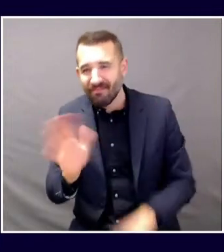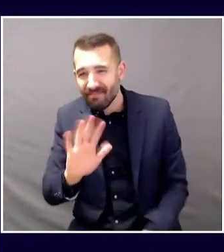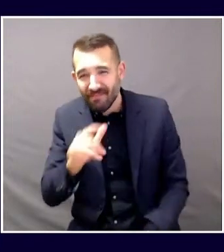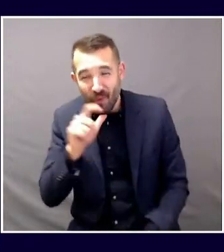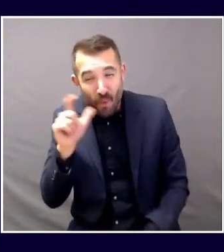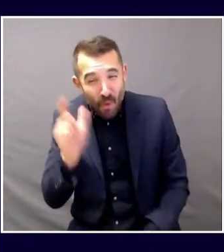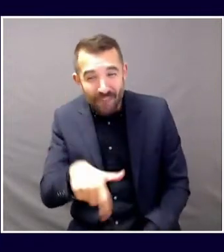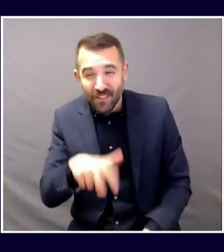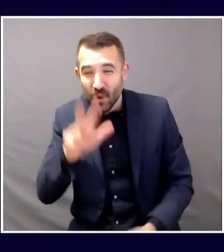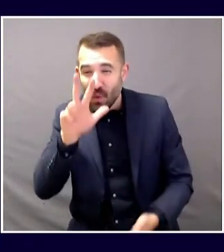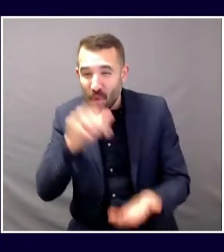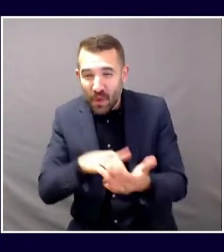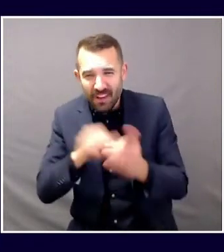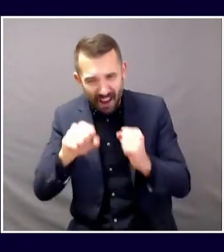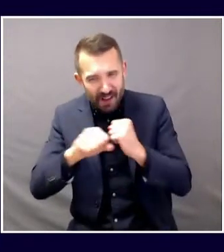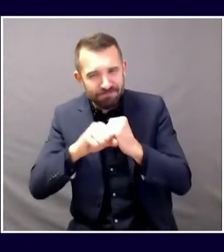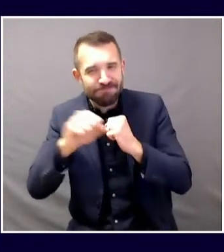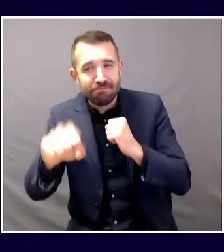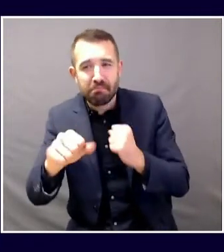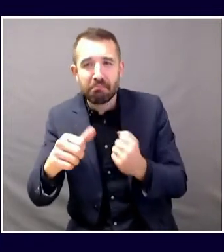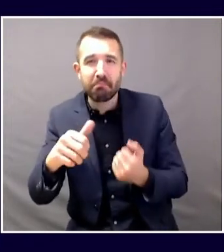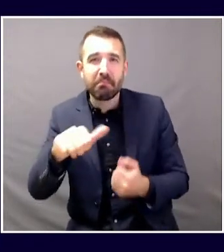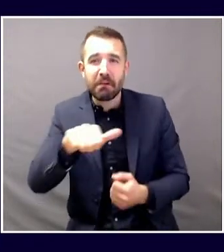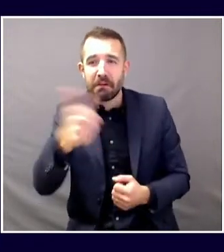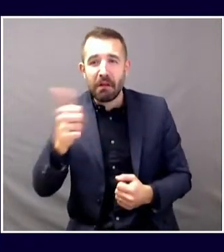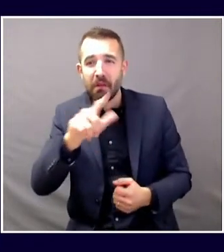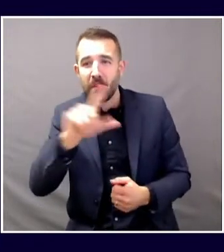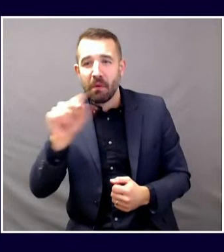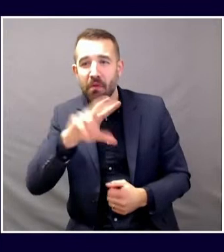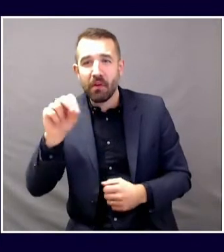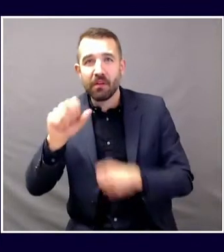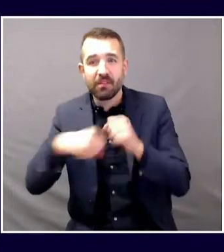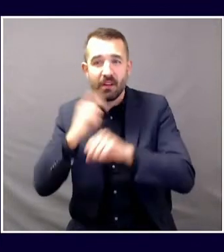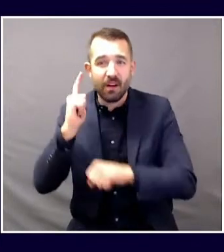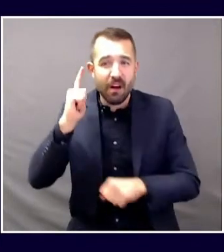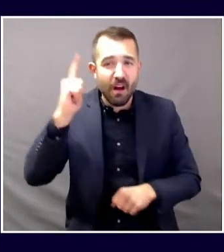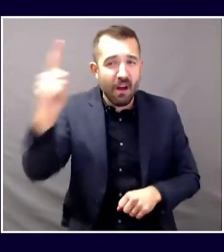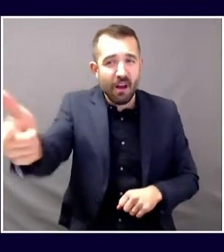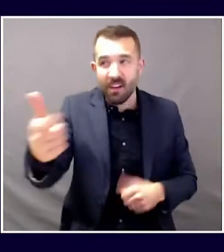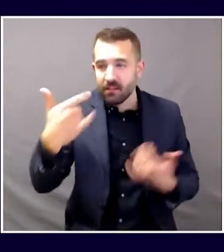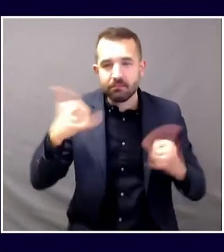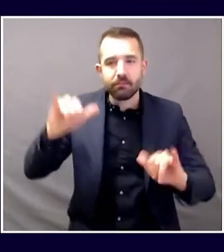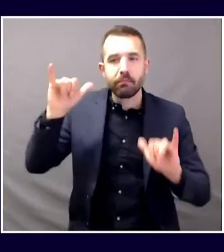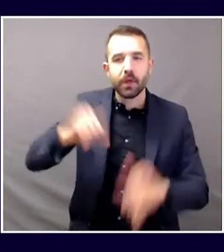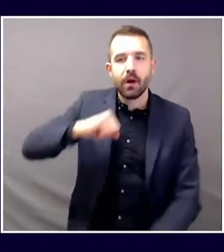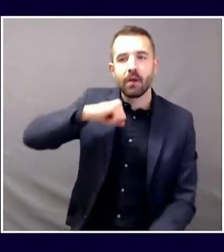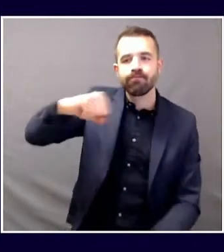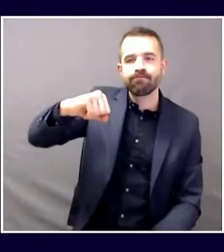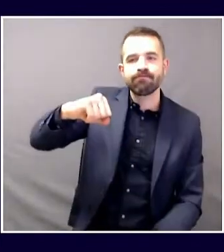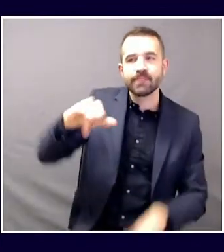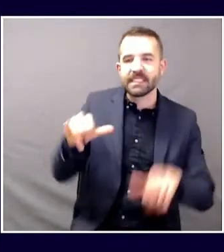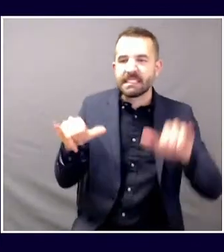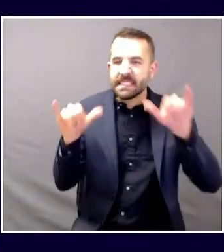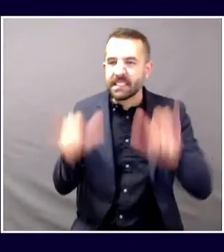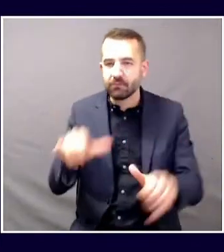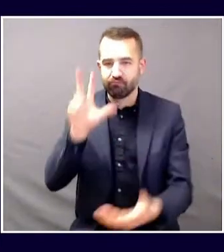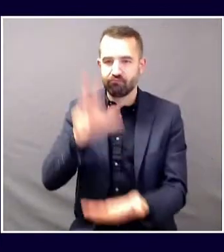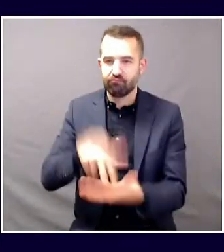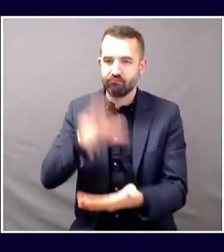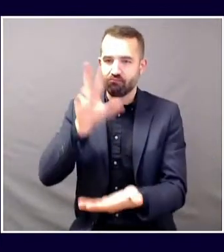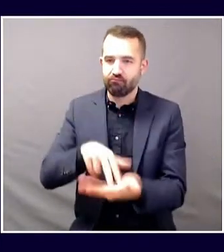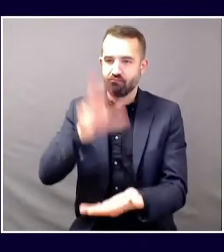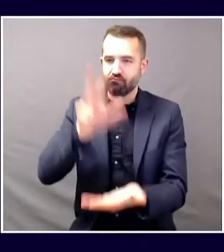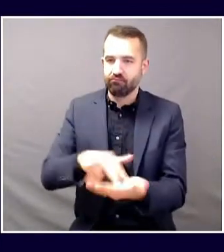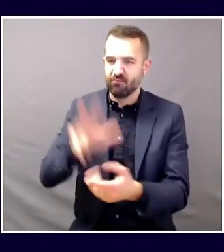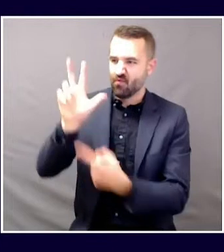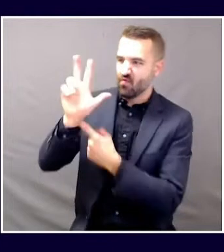for years, decades, he resisted changing his behavior. And he did what all humans do.